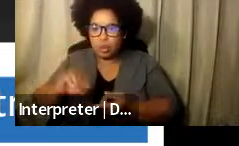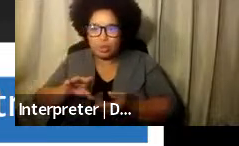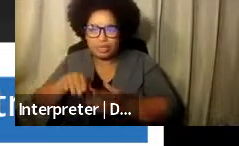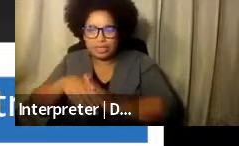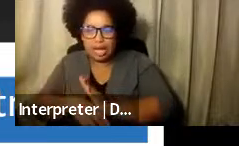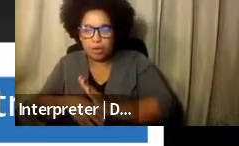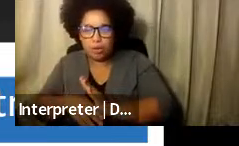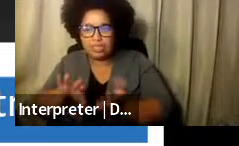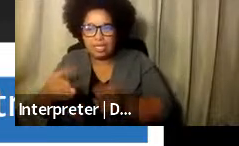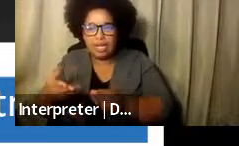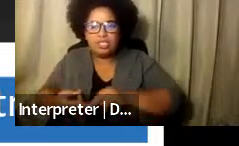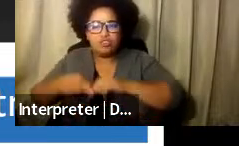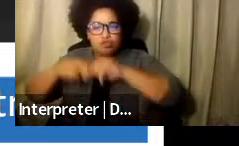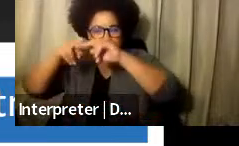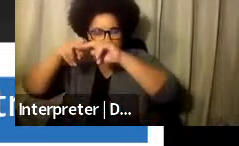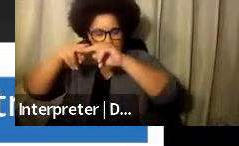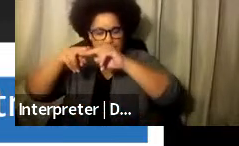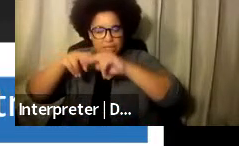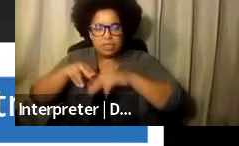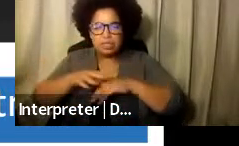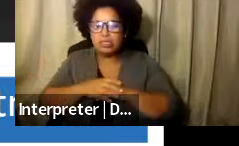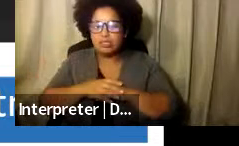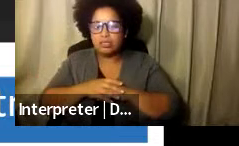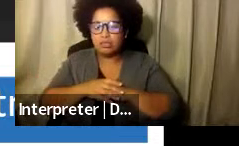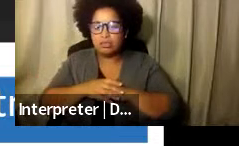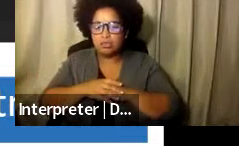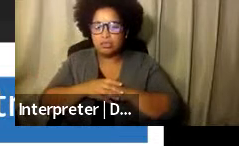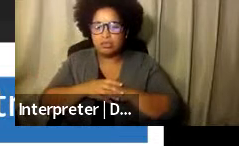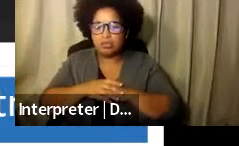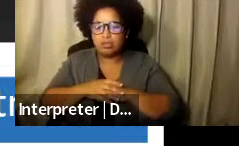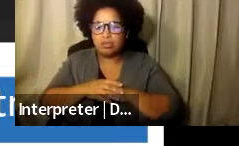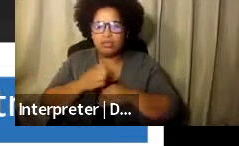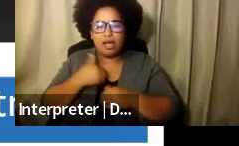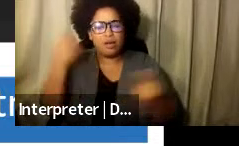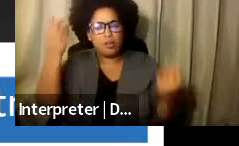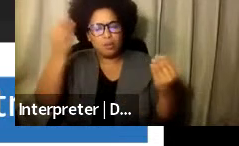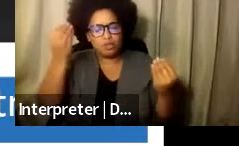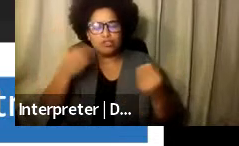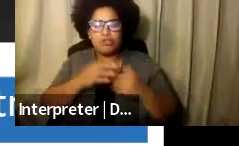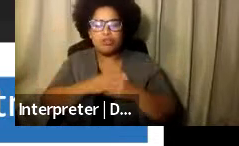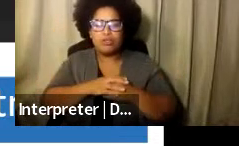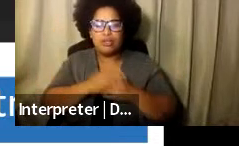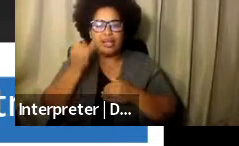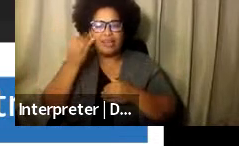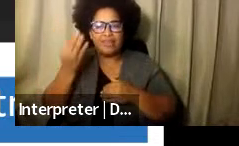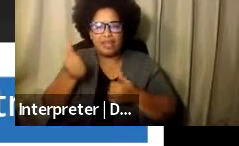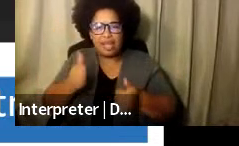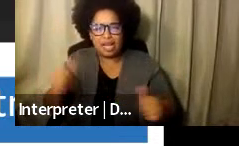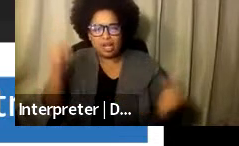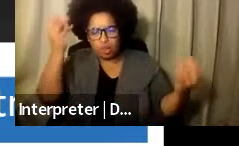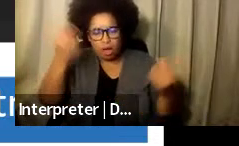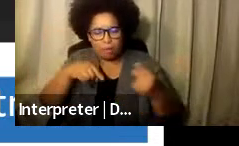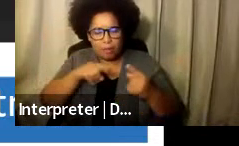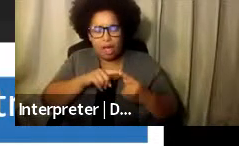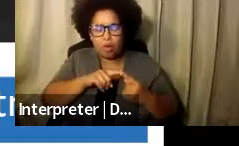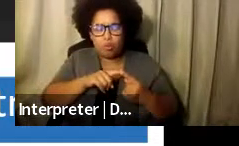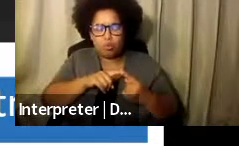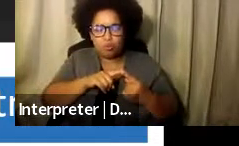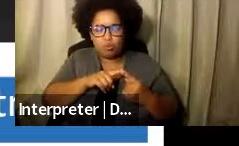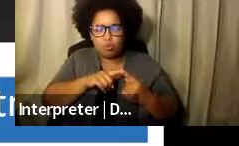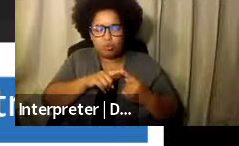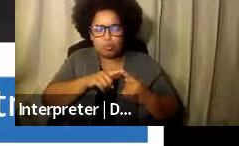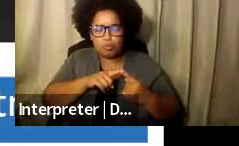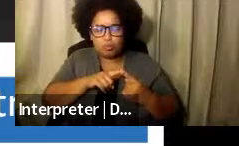actually going up. So I wonder if there's any thought